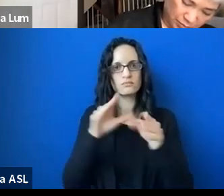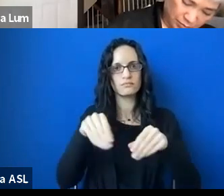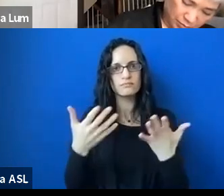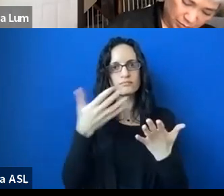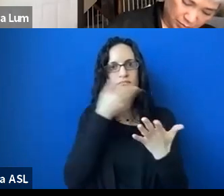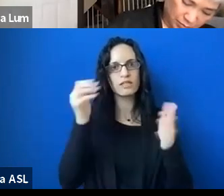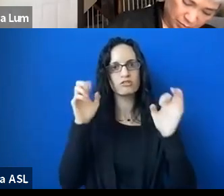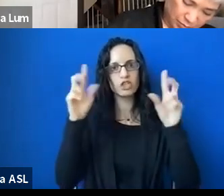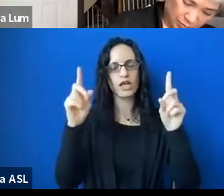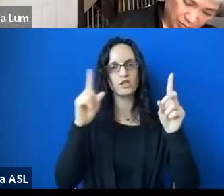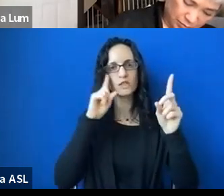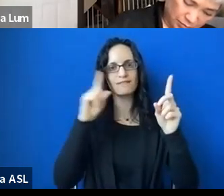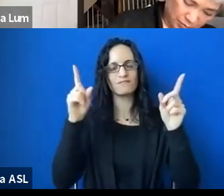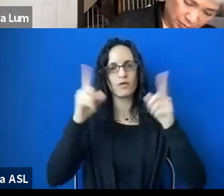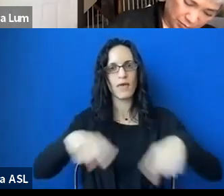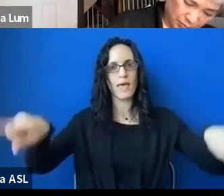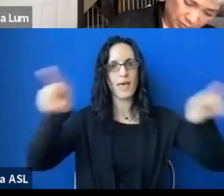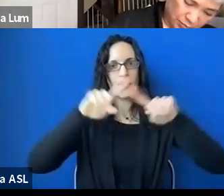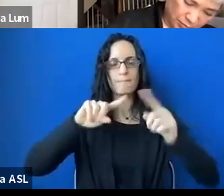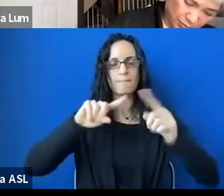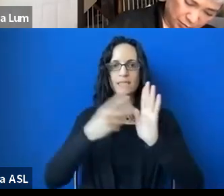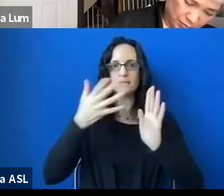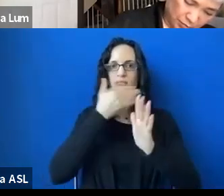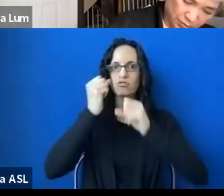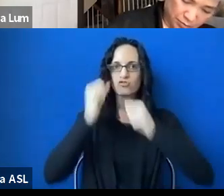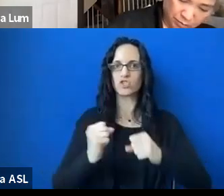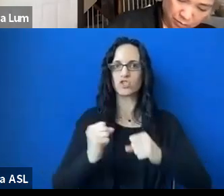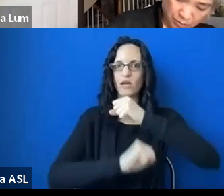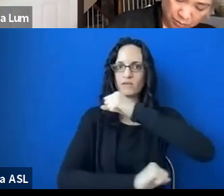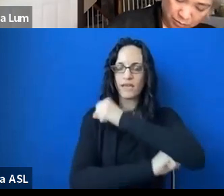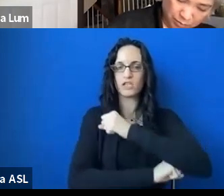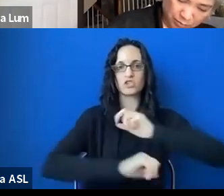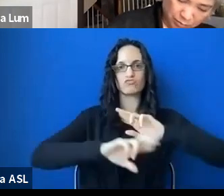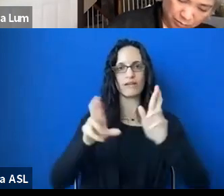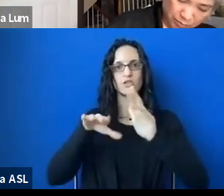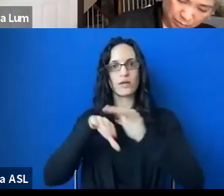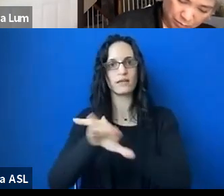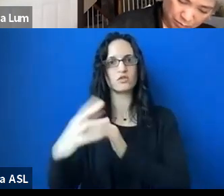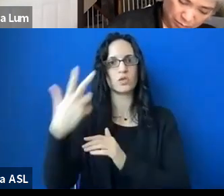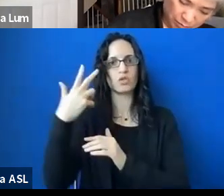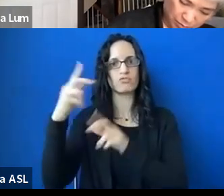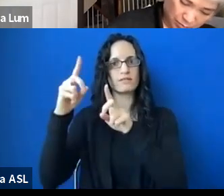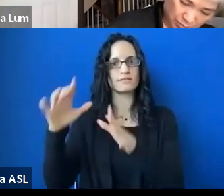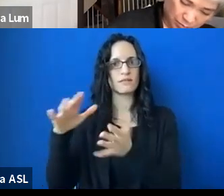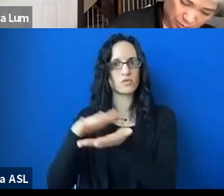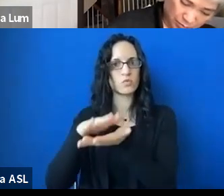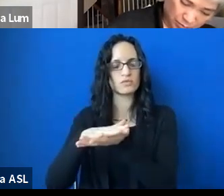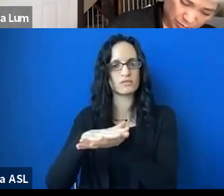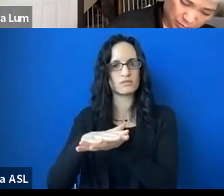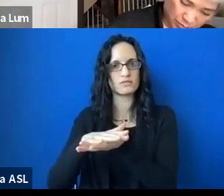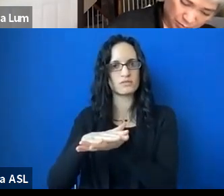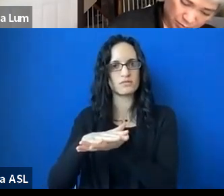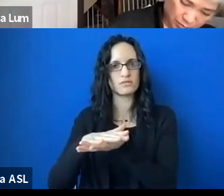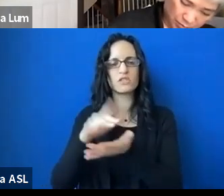them so they can have a solid foundation to get into these three exam schools. The focus shouldn't